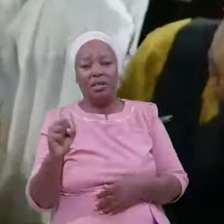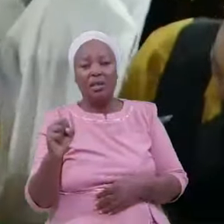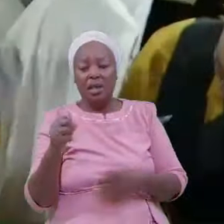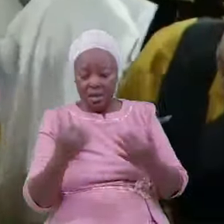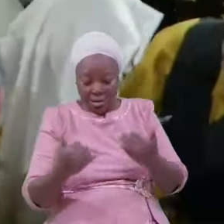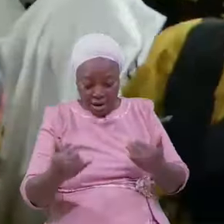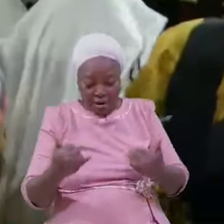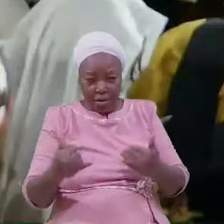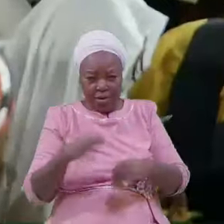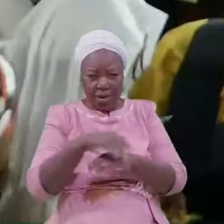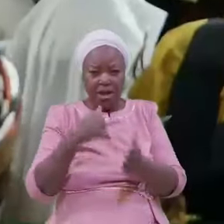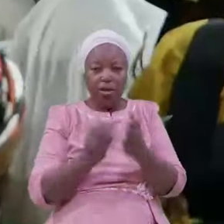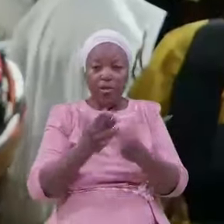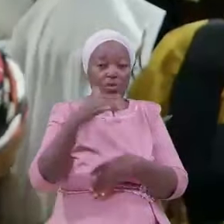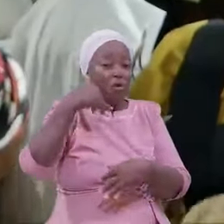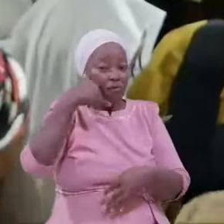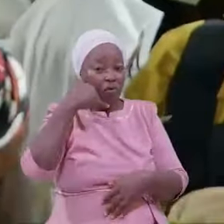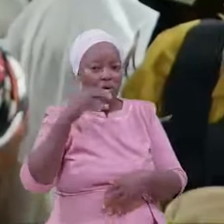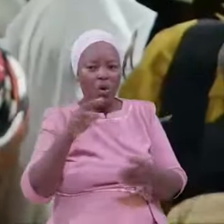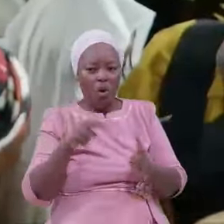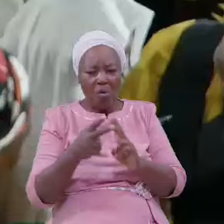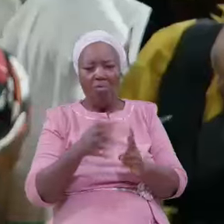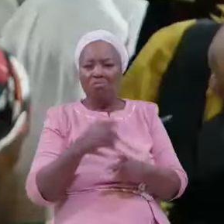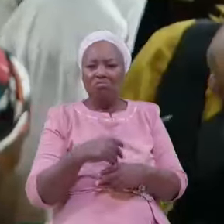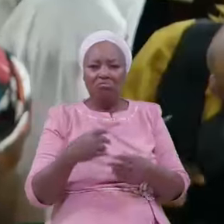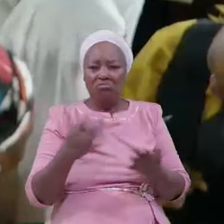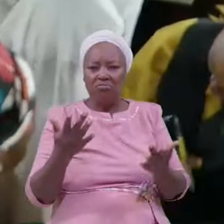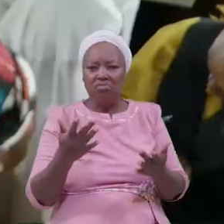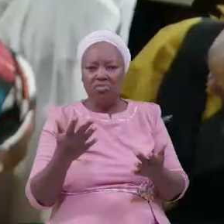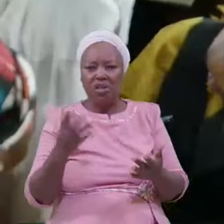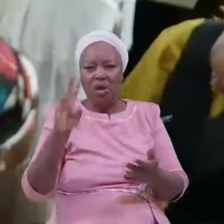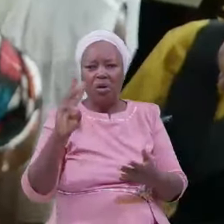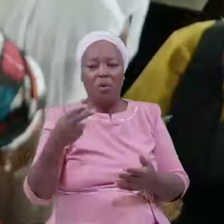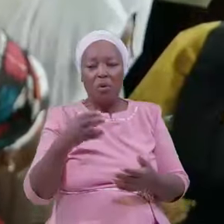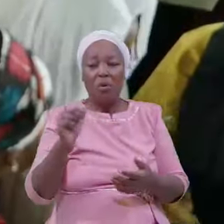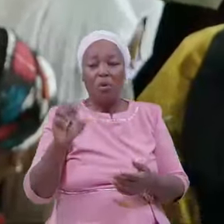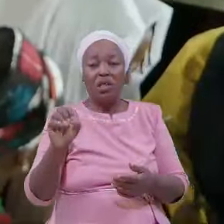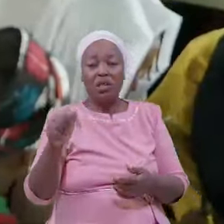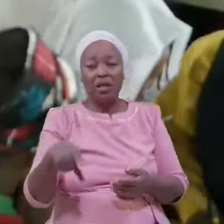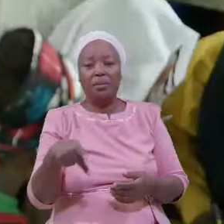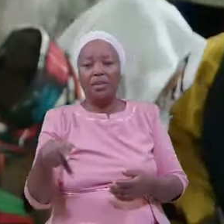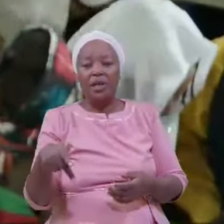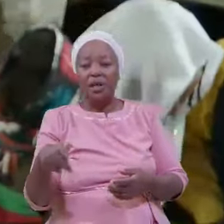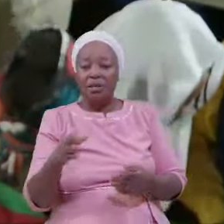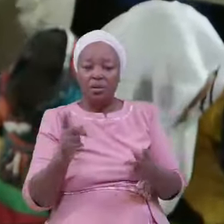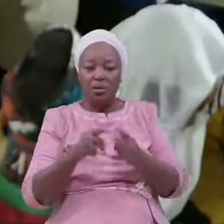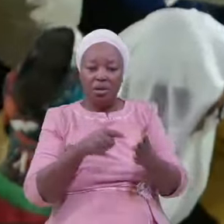through your phone or through WhatsApp to this number I want to give you now. Listen to this number, which